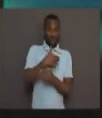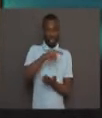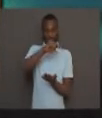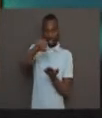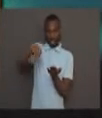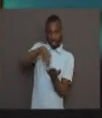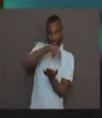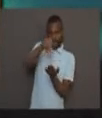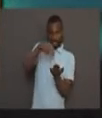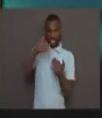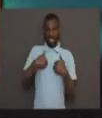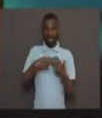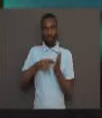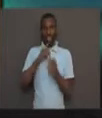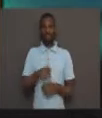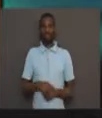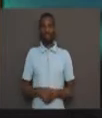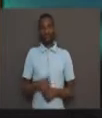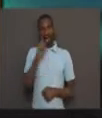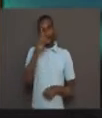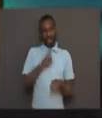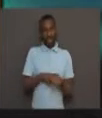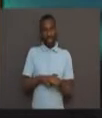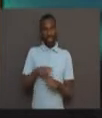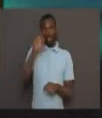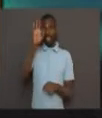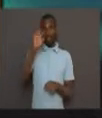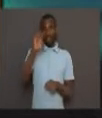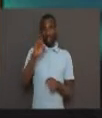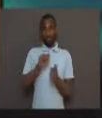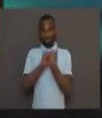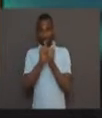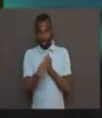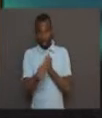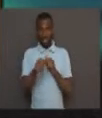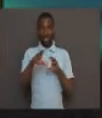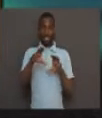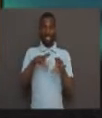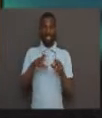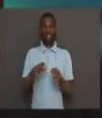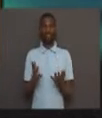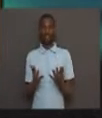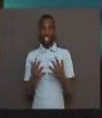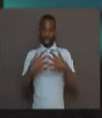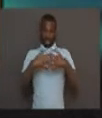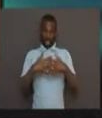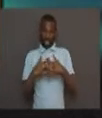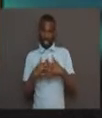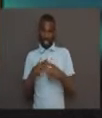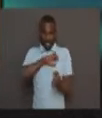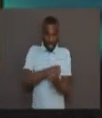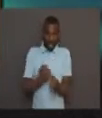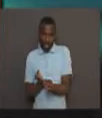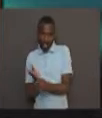nucleus. Once you pass iron on the binding energy curve, the